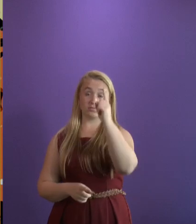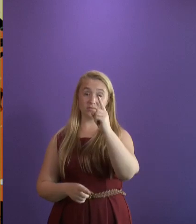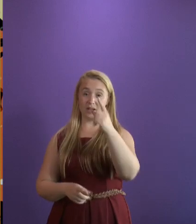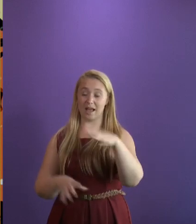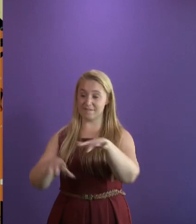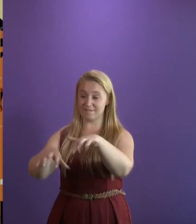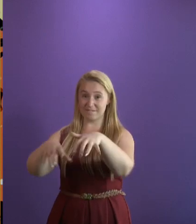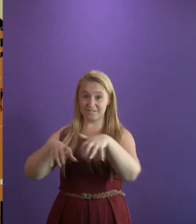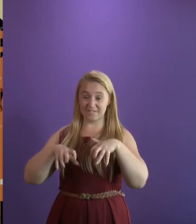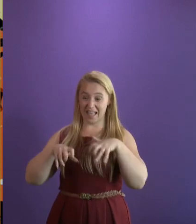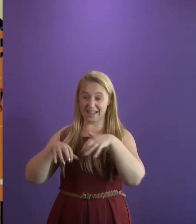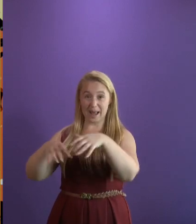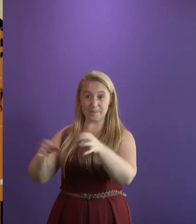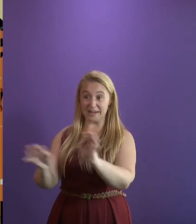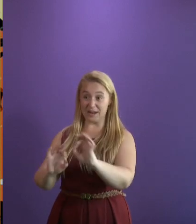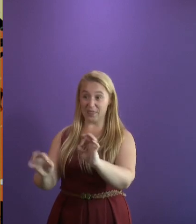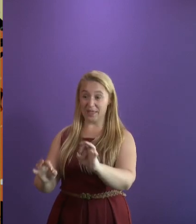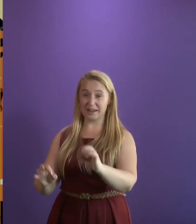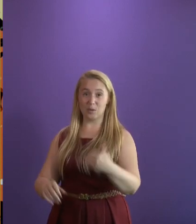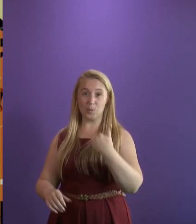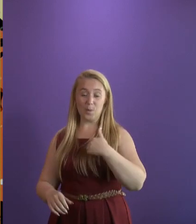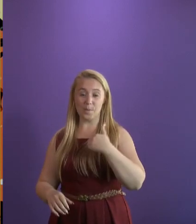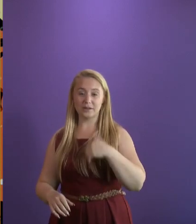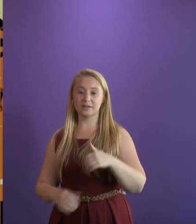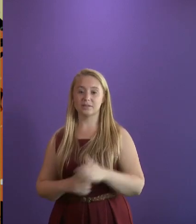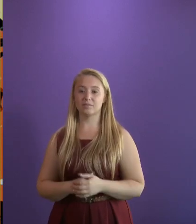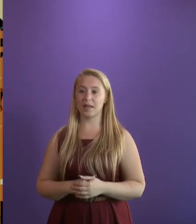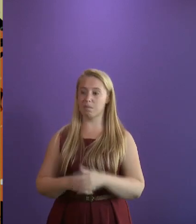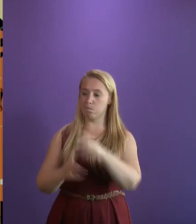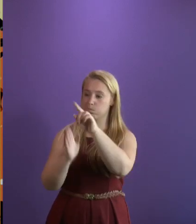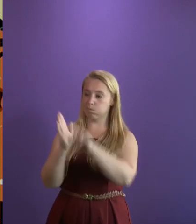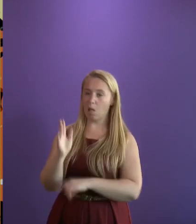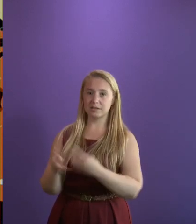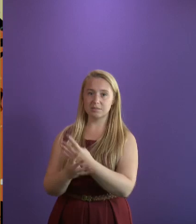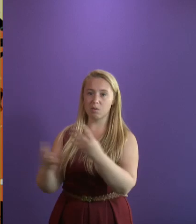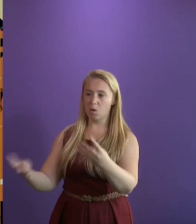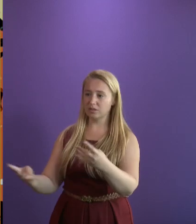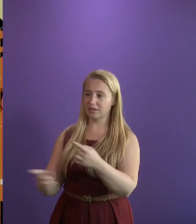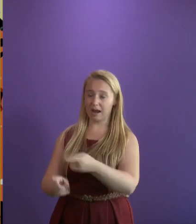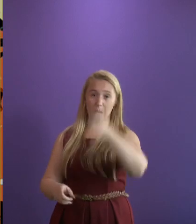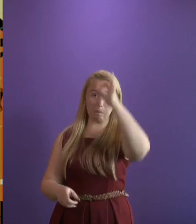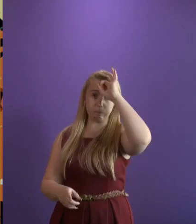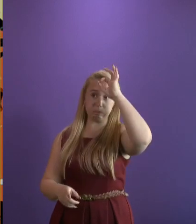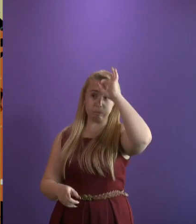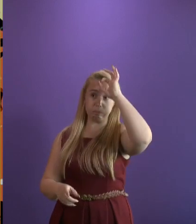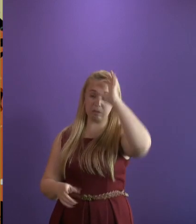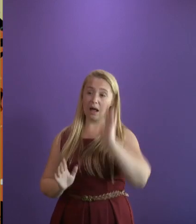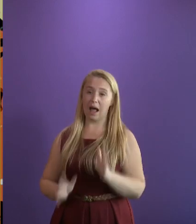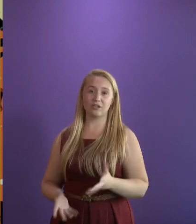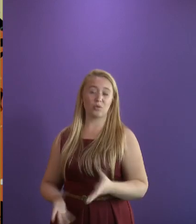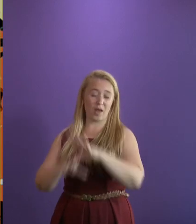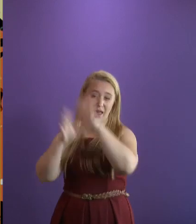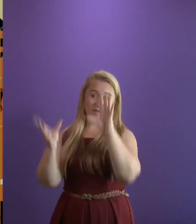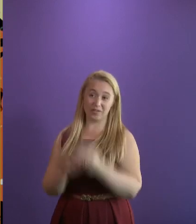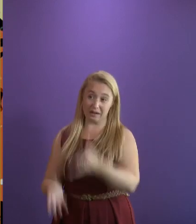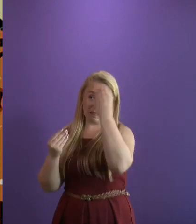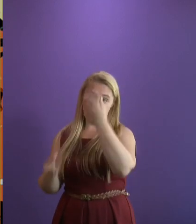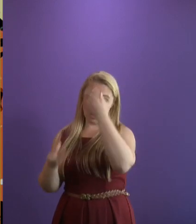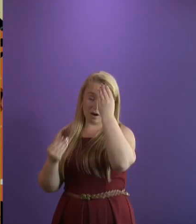was nothing, no idea about standing orders, how policy boards, anything worked at all. Certainly had to learn on the job.